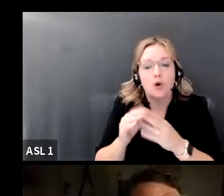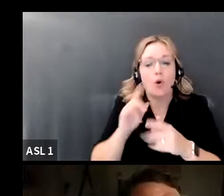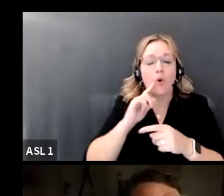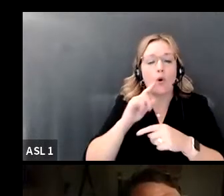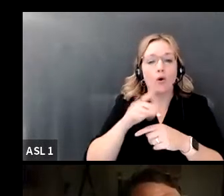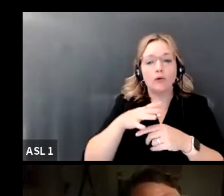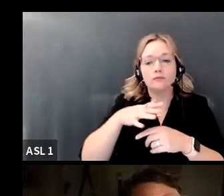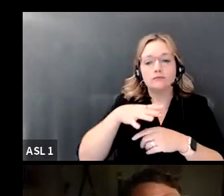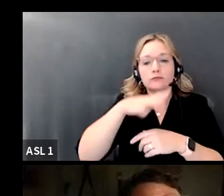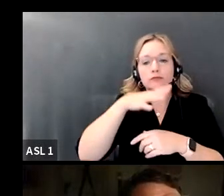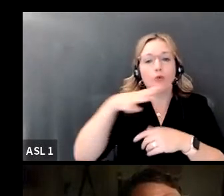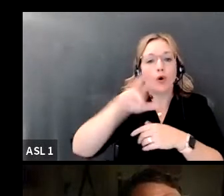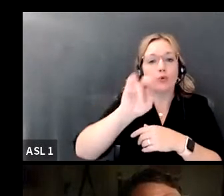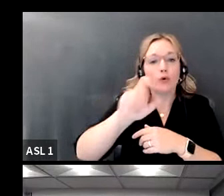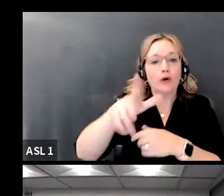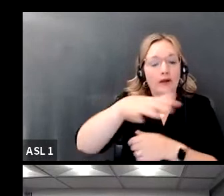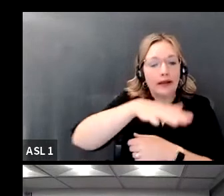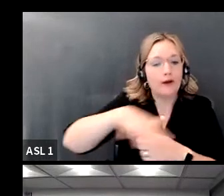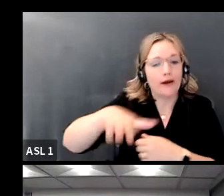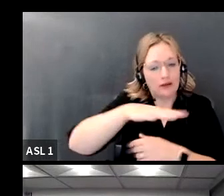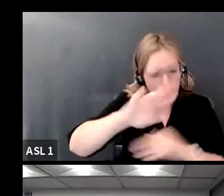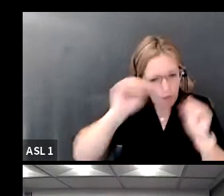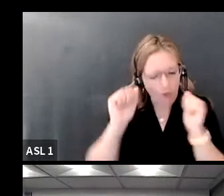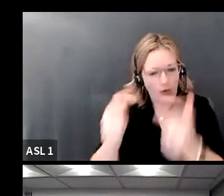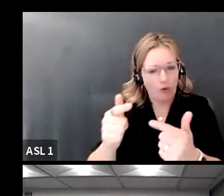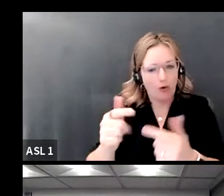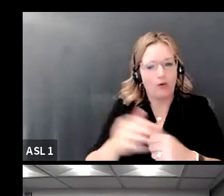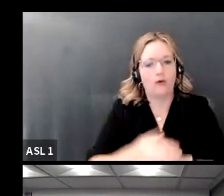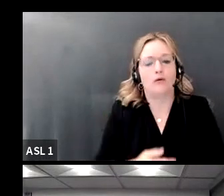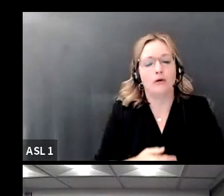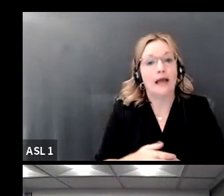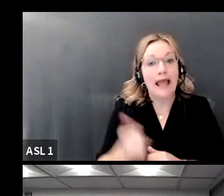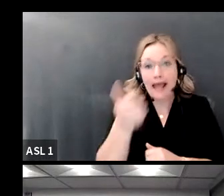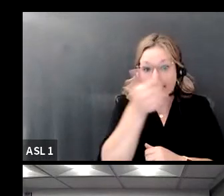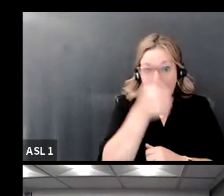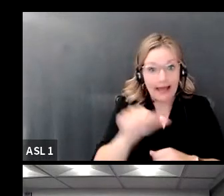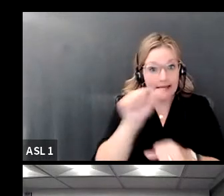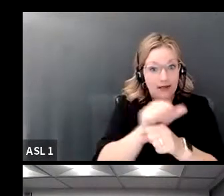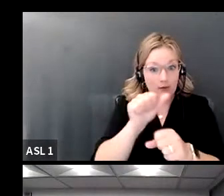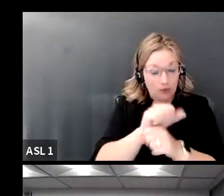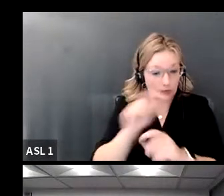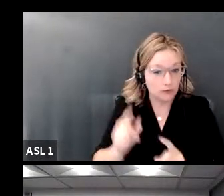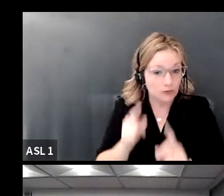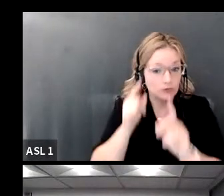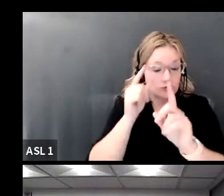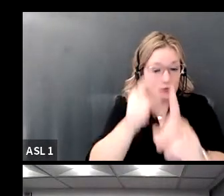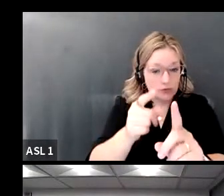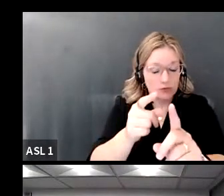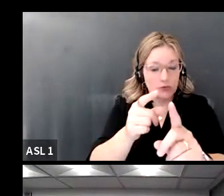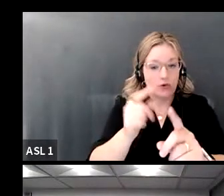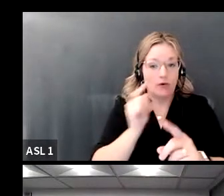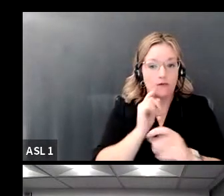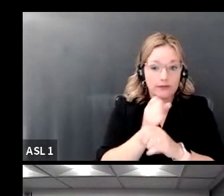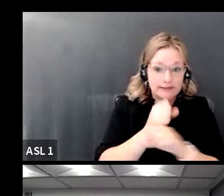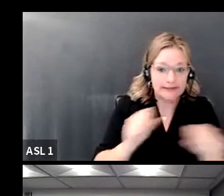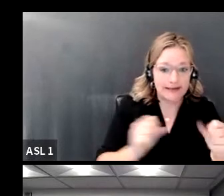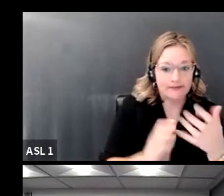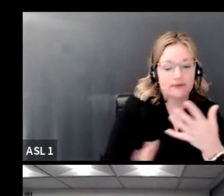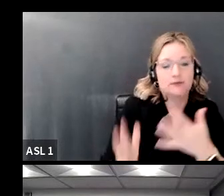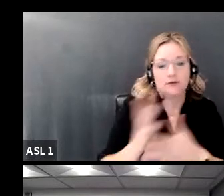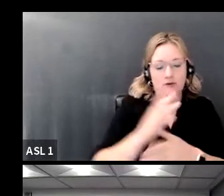neighborhood it is also key that any work to improve community safety include a long-term commitment to progressive